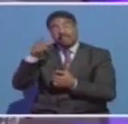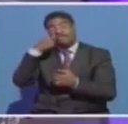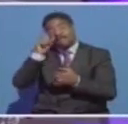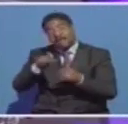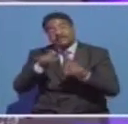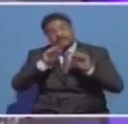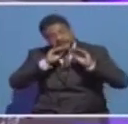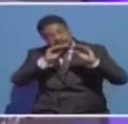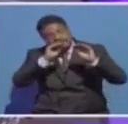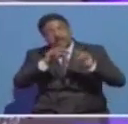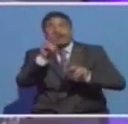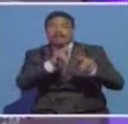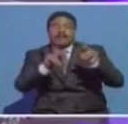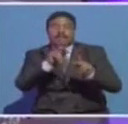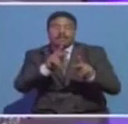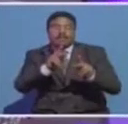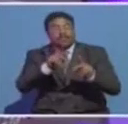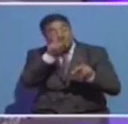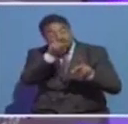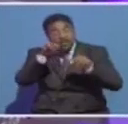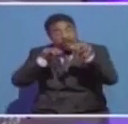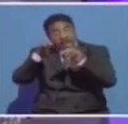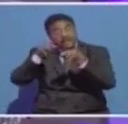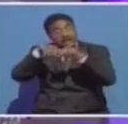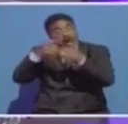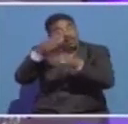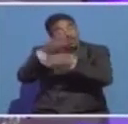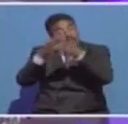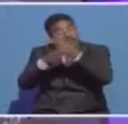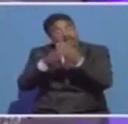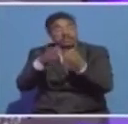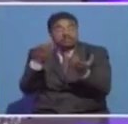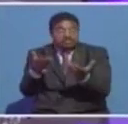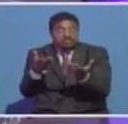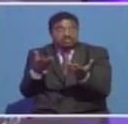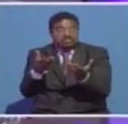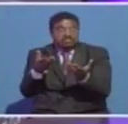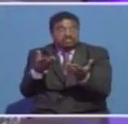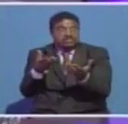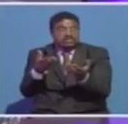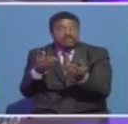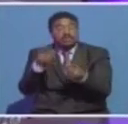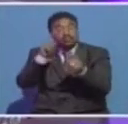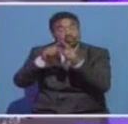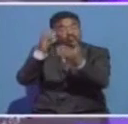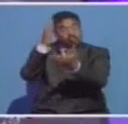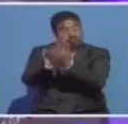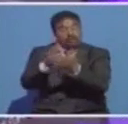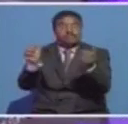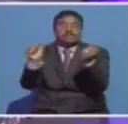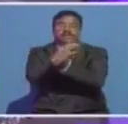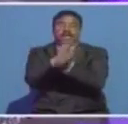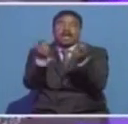or impart knowledge on how best people can avoid. So we'll talk about disaster preparedness, disaster